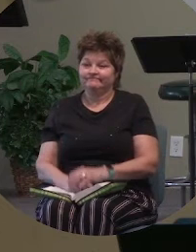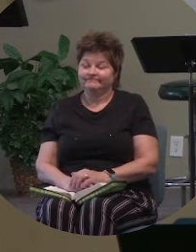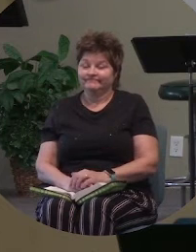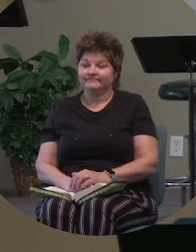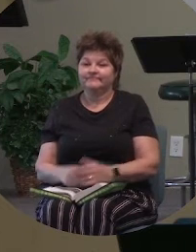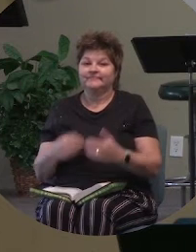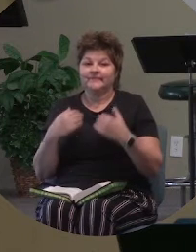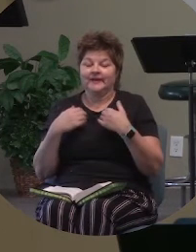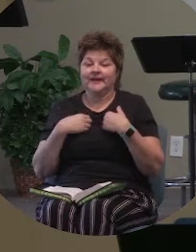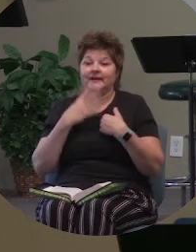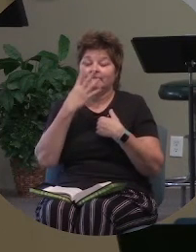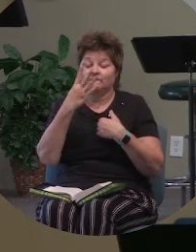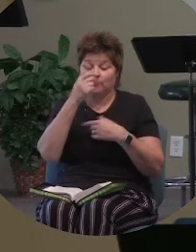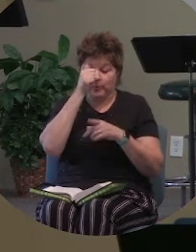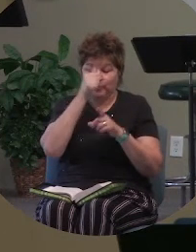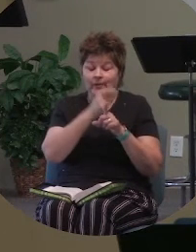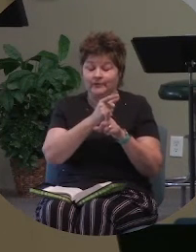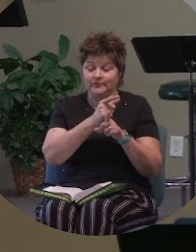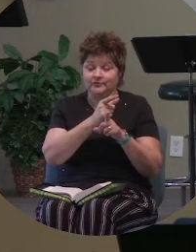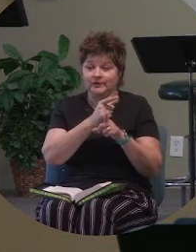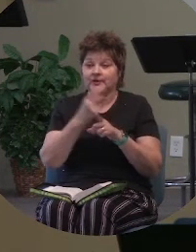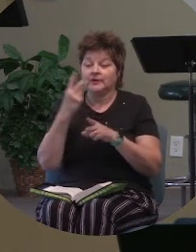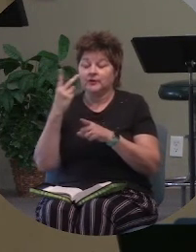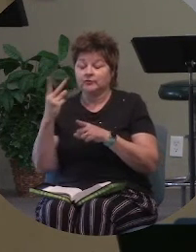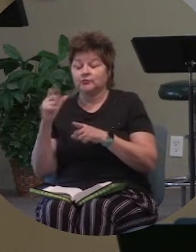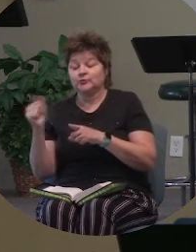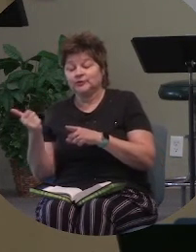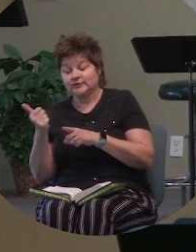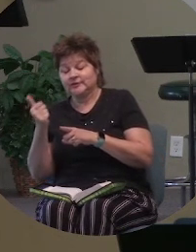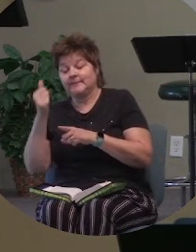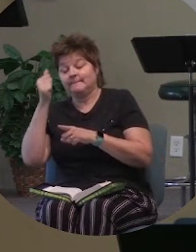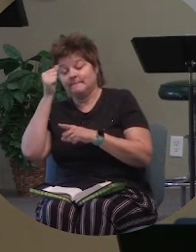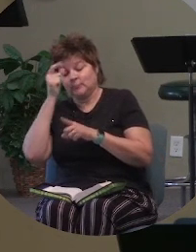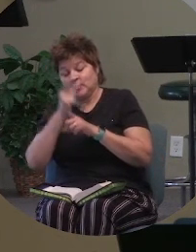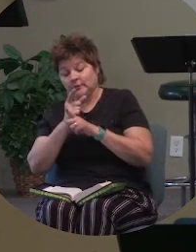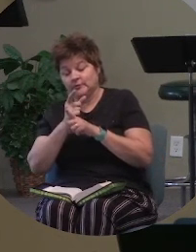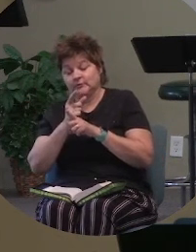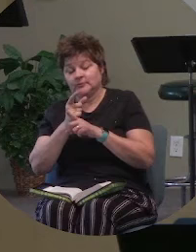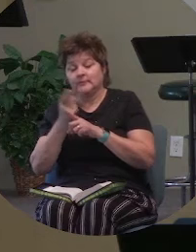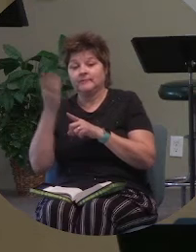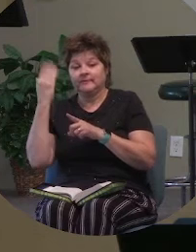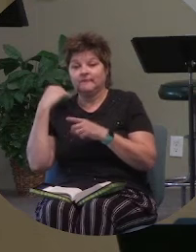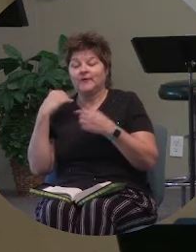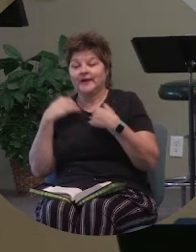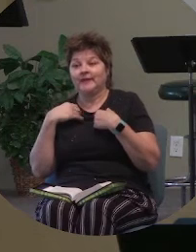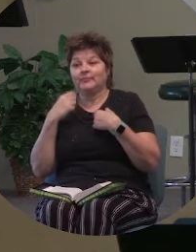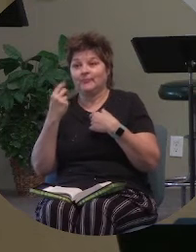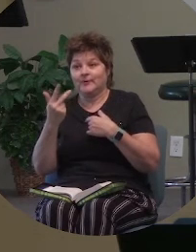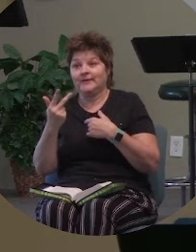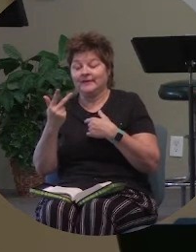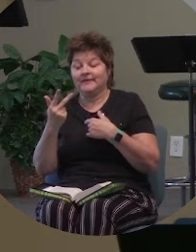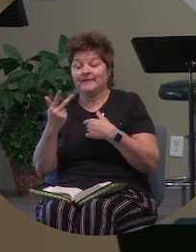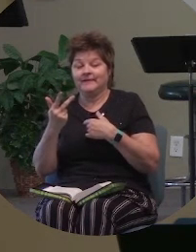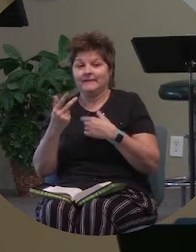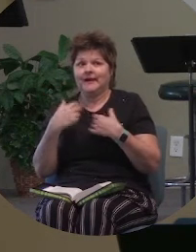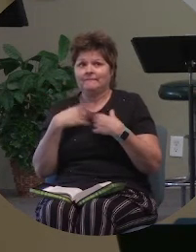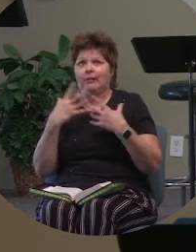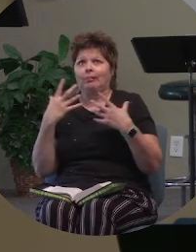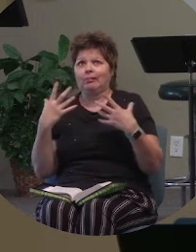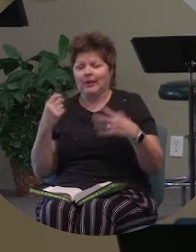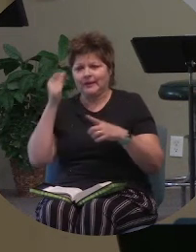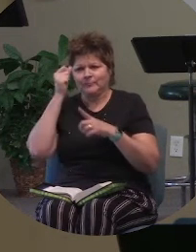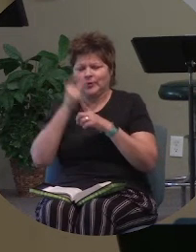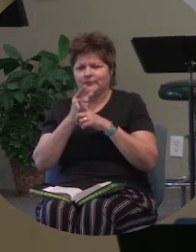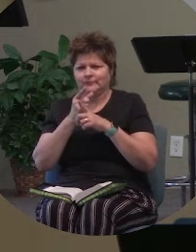I've got four brothers. Two stepbrothers, used to have three. Got a lot of brothers. But I need